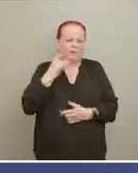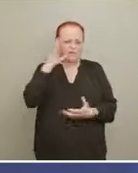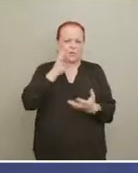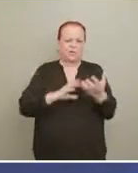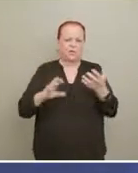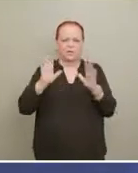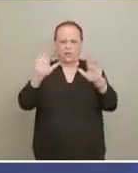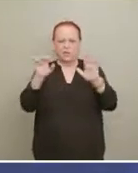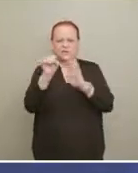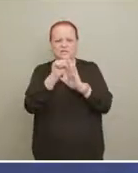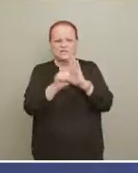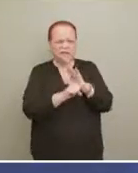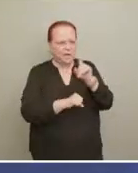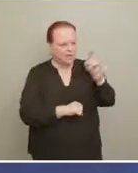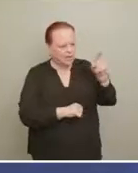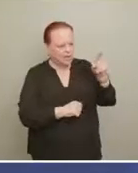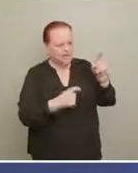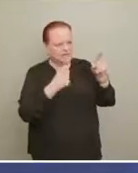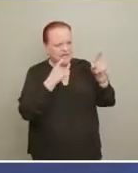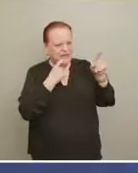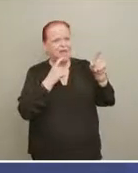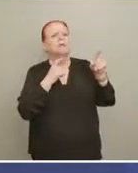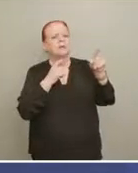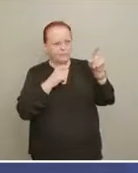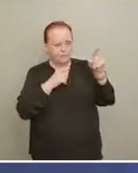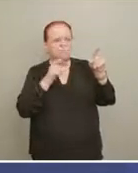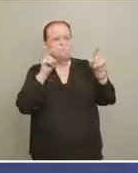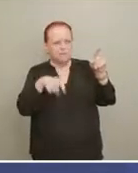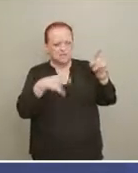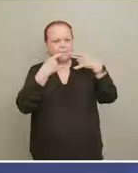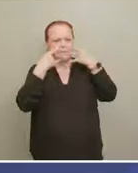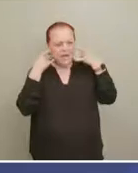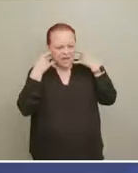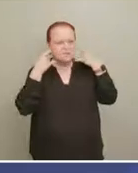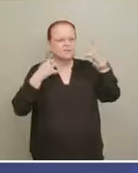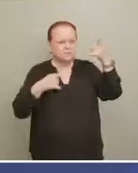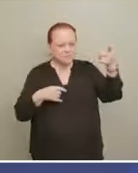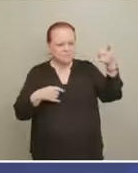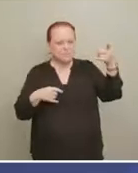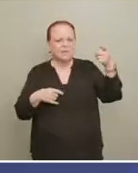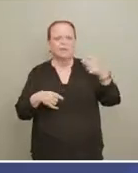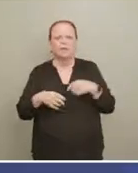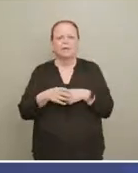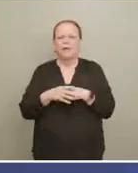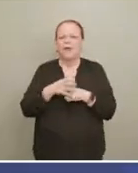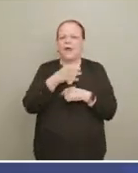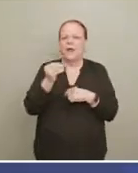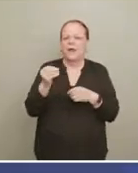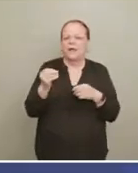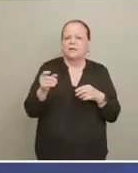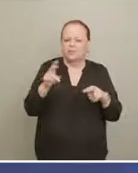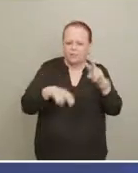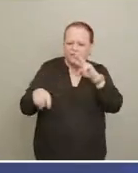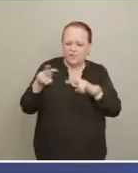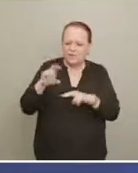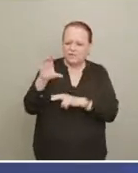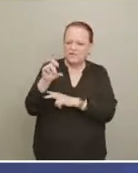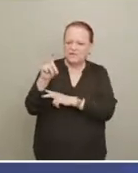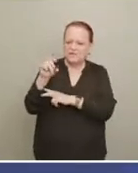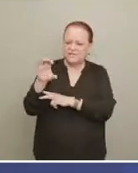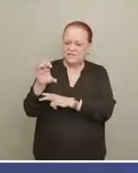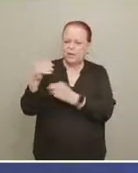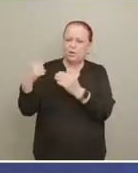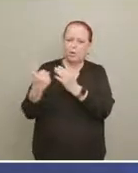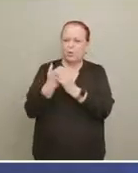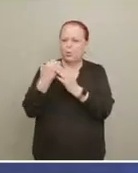state of California is still making strong recommendation universally and further reviewing the CDC new guidance,